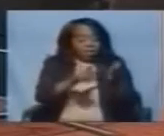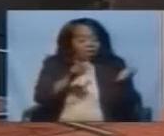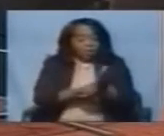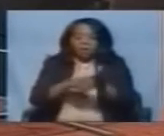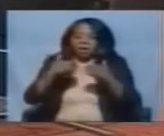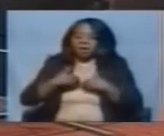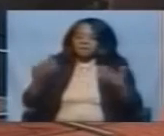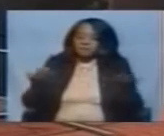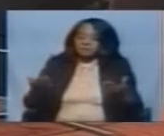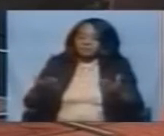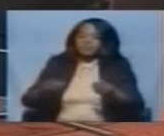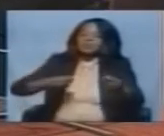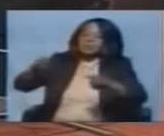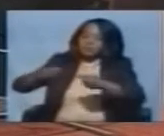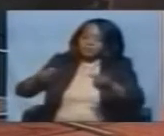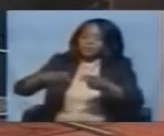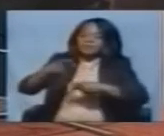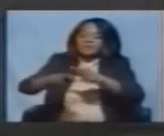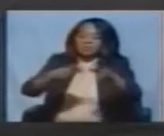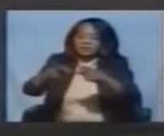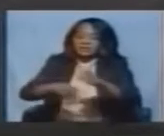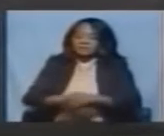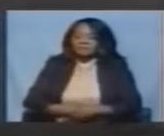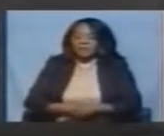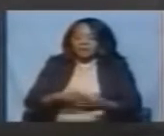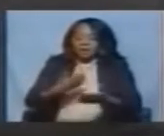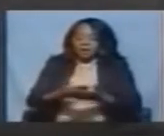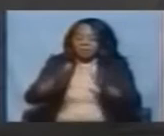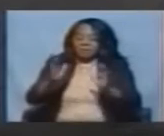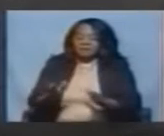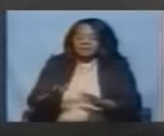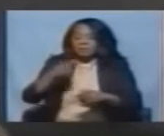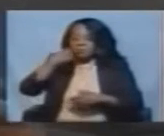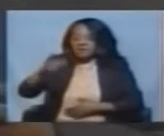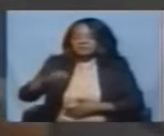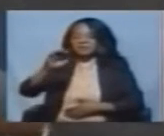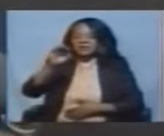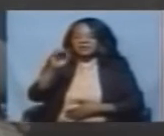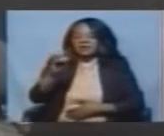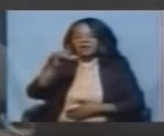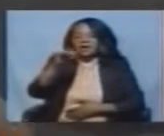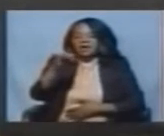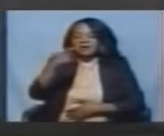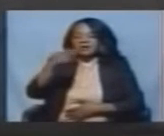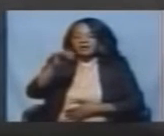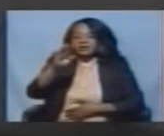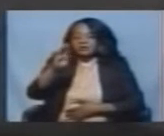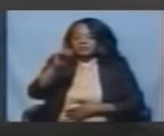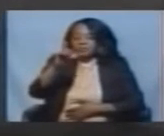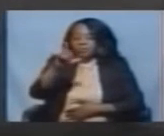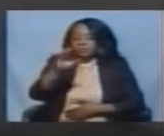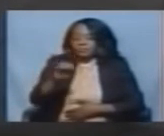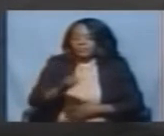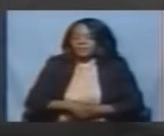act, you know, that process, besides the fact that a buyer must be legitimate. But I'll tell you something, Grevazio. You know, there is an act, you